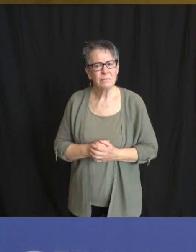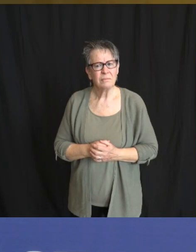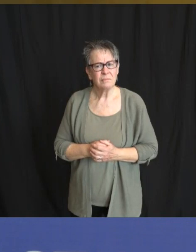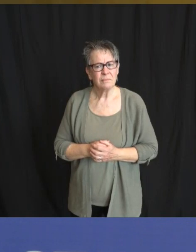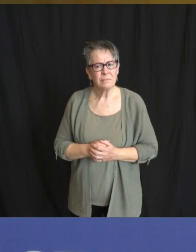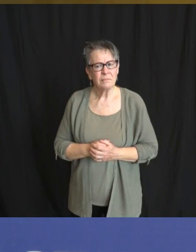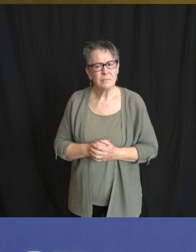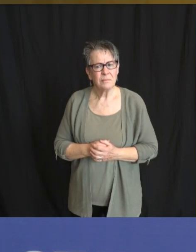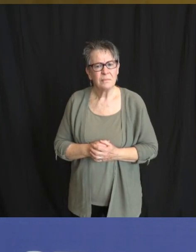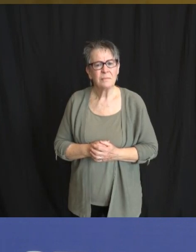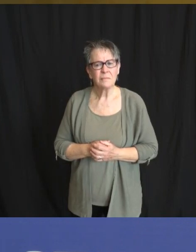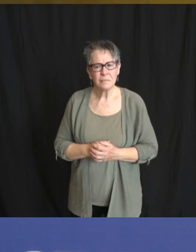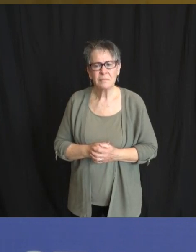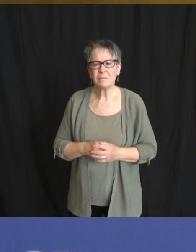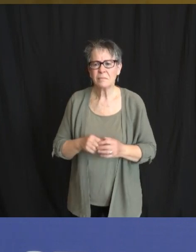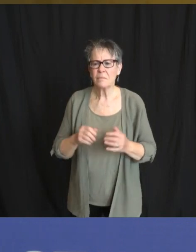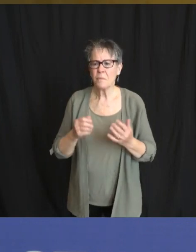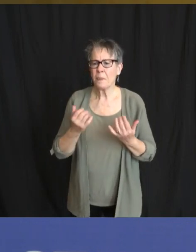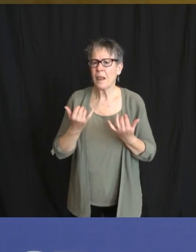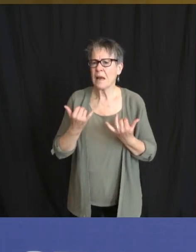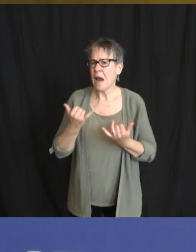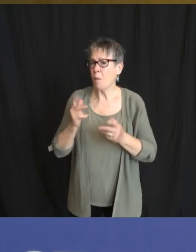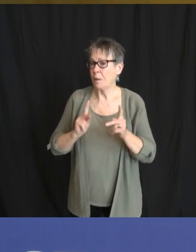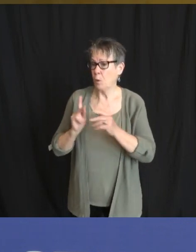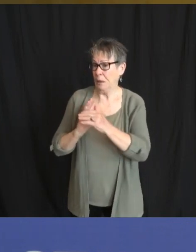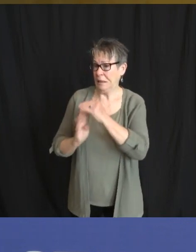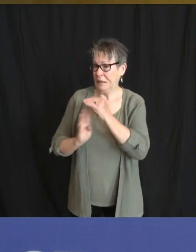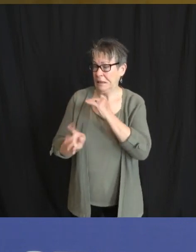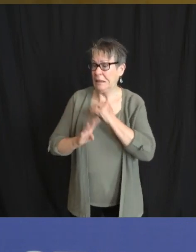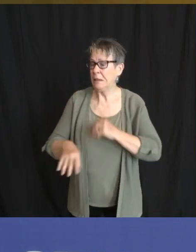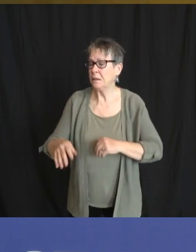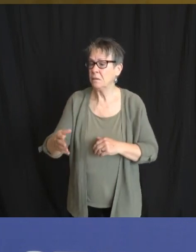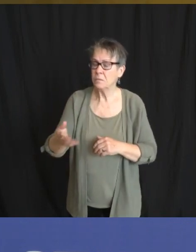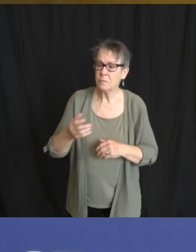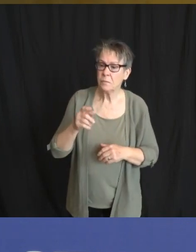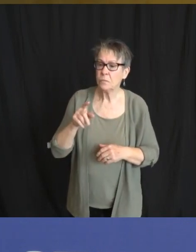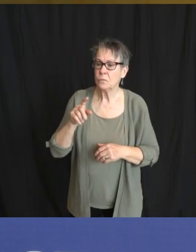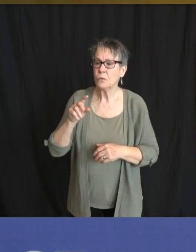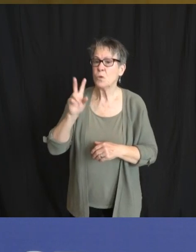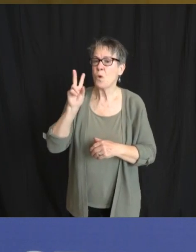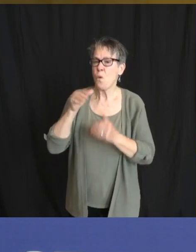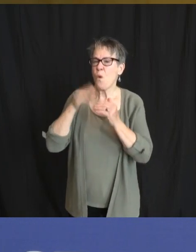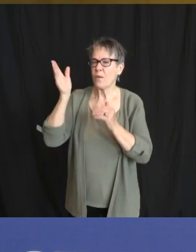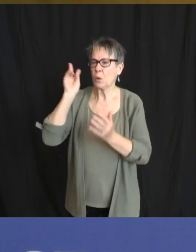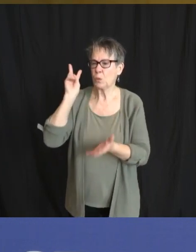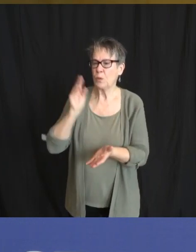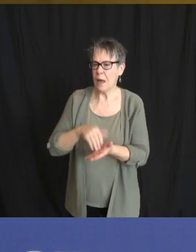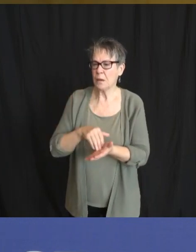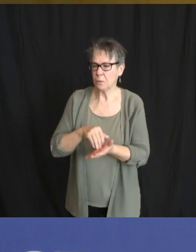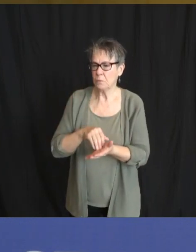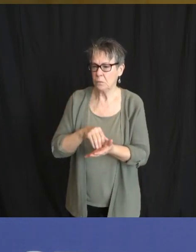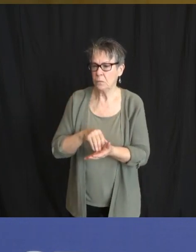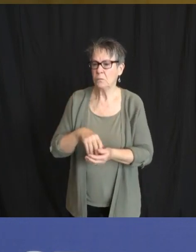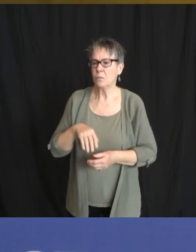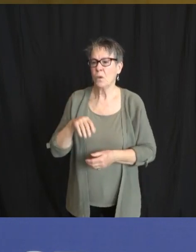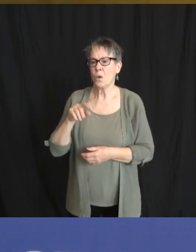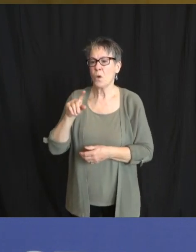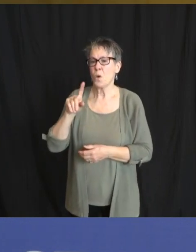and 1,811 of those individuals are in critical care, with 73% on